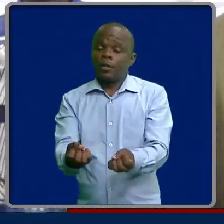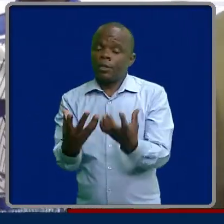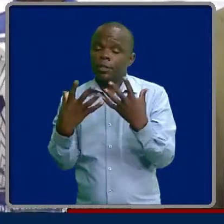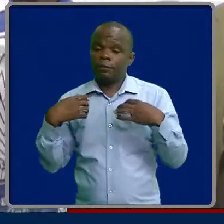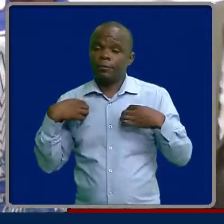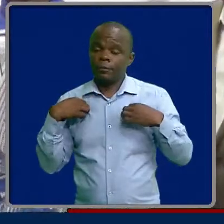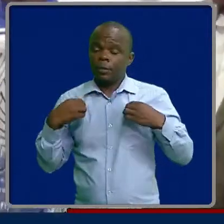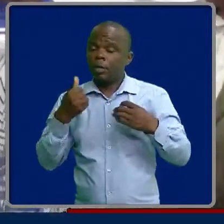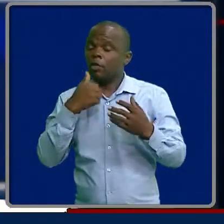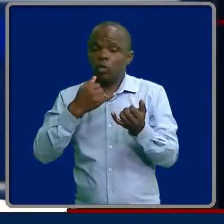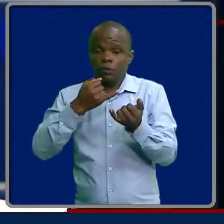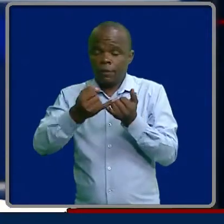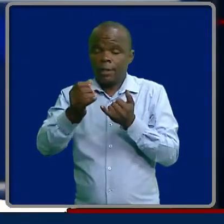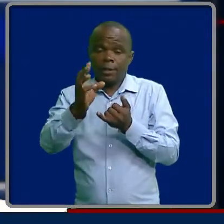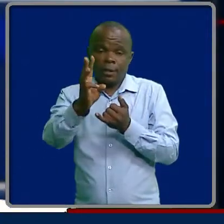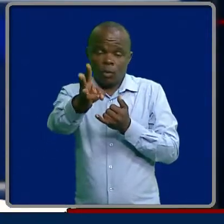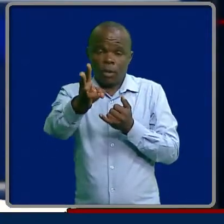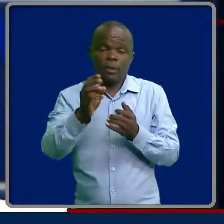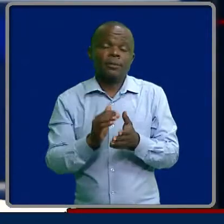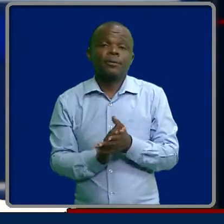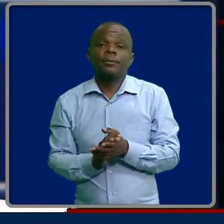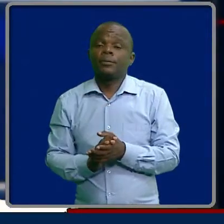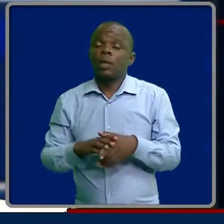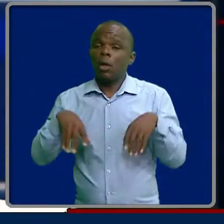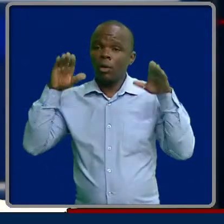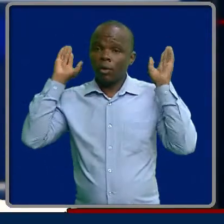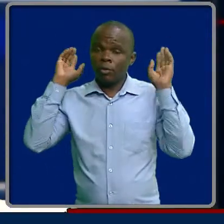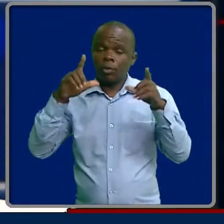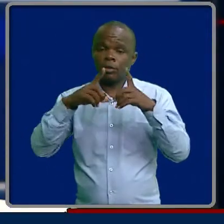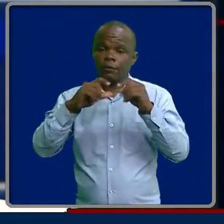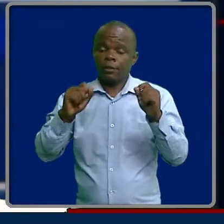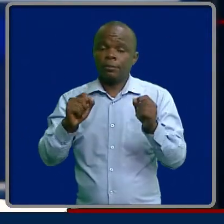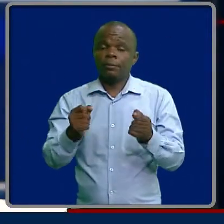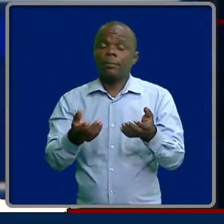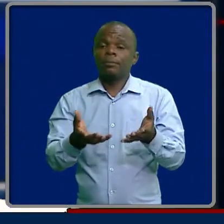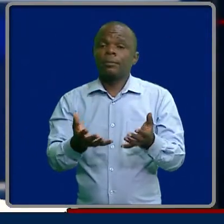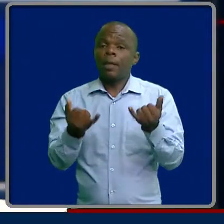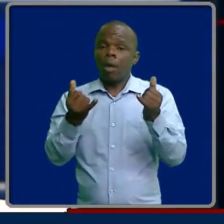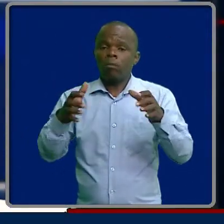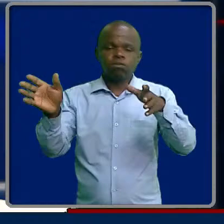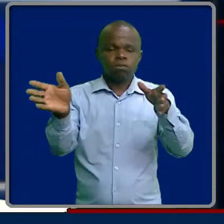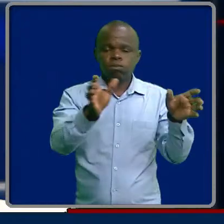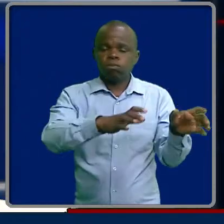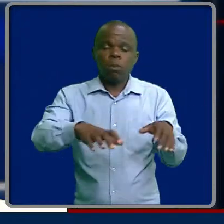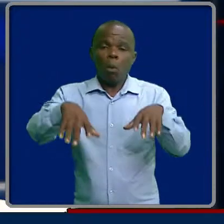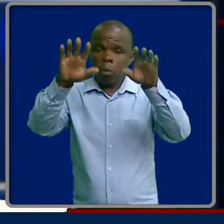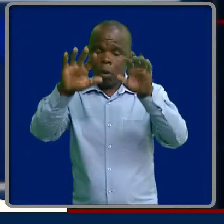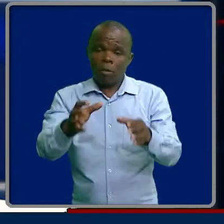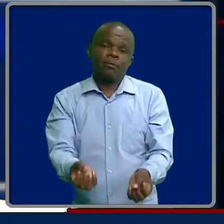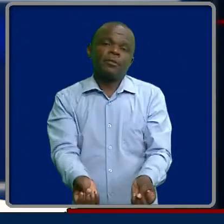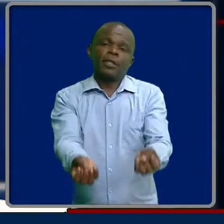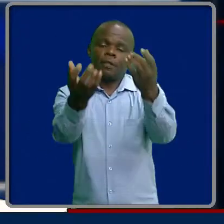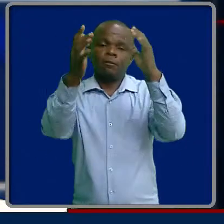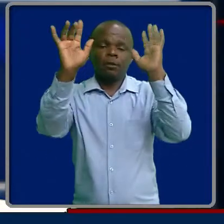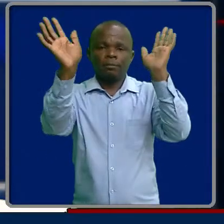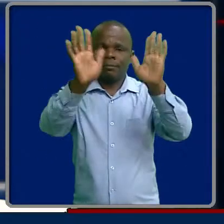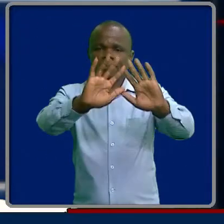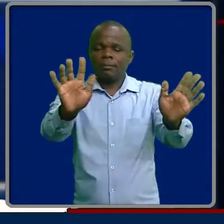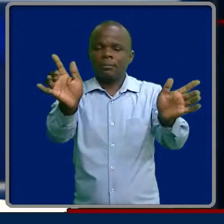during the finals. And with that, it's a wrap. I'll leave you with the weather update for myself and the crew. Thank you for your company. Good night.